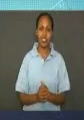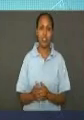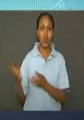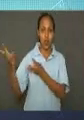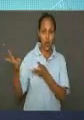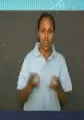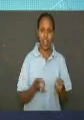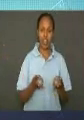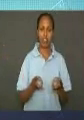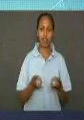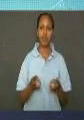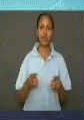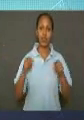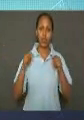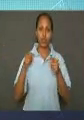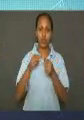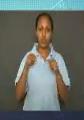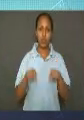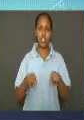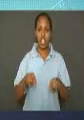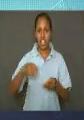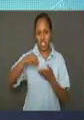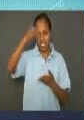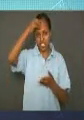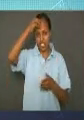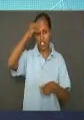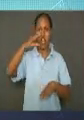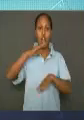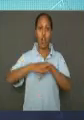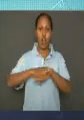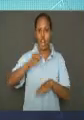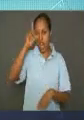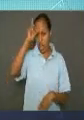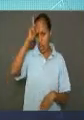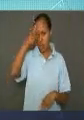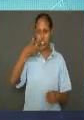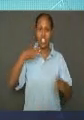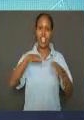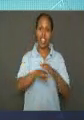Welcome to today's lesson on logic gates.